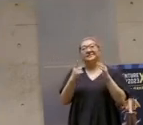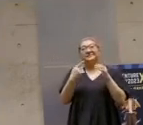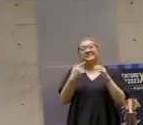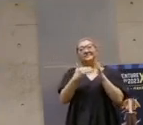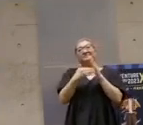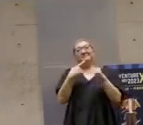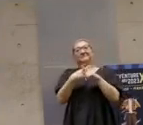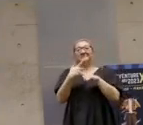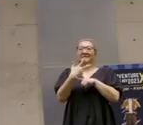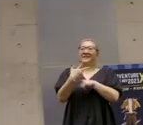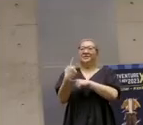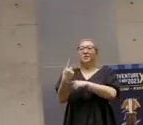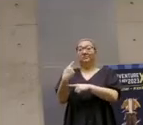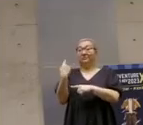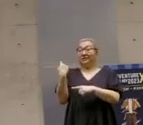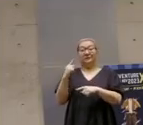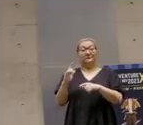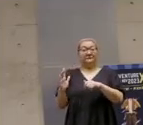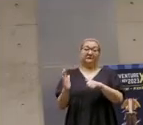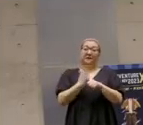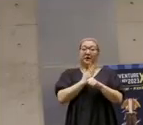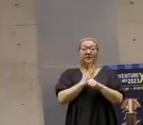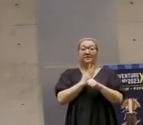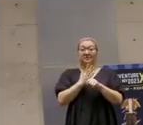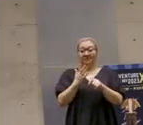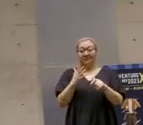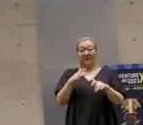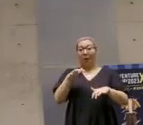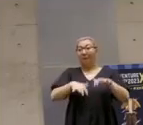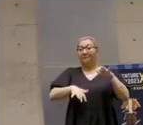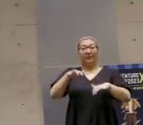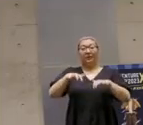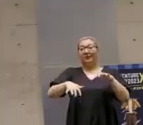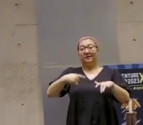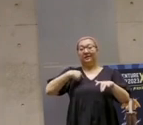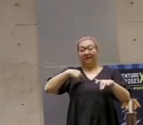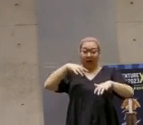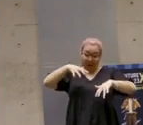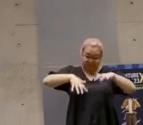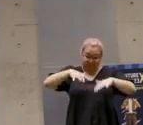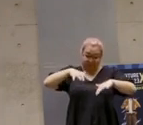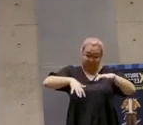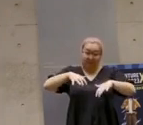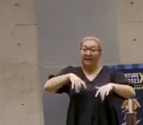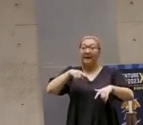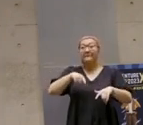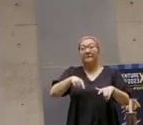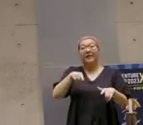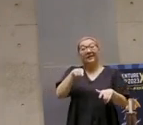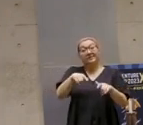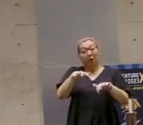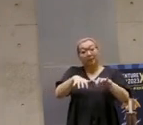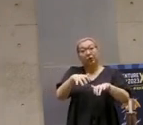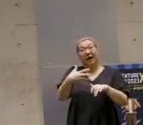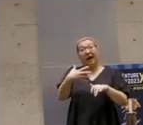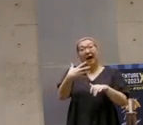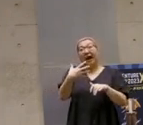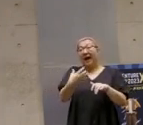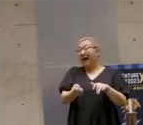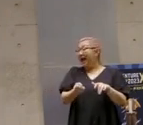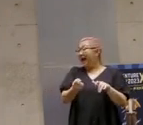adventure games for. And it had 1K of memory, which, and I know this is really patronizing, but I love doing it. This has